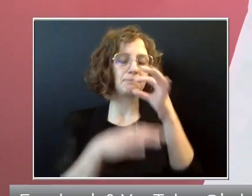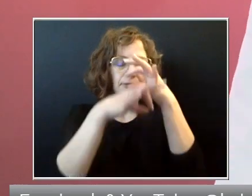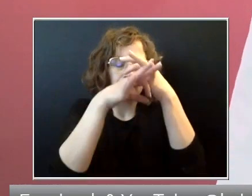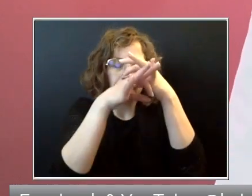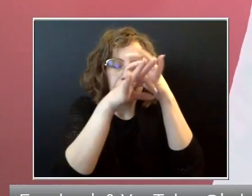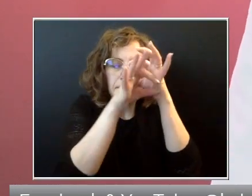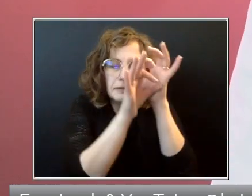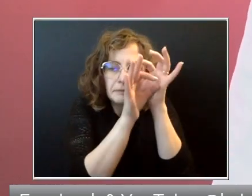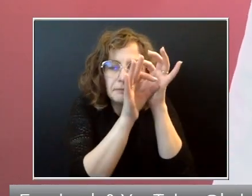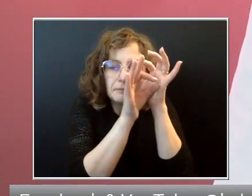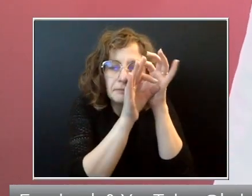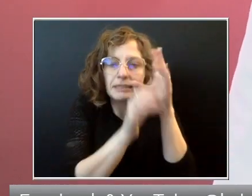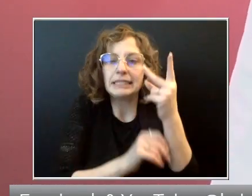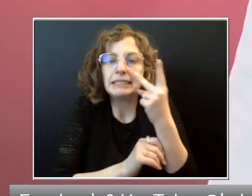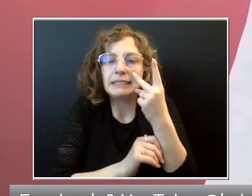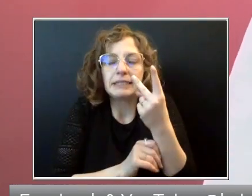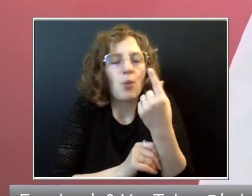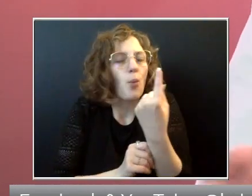of the heart,